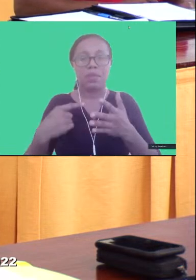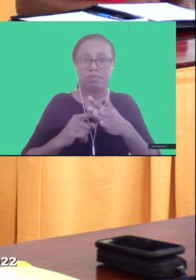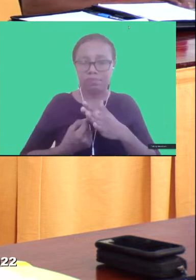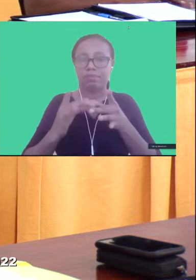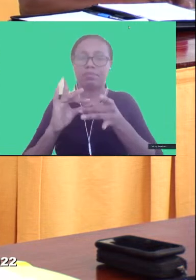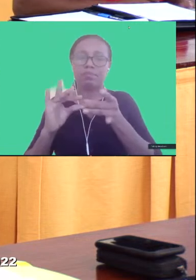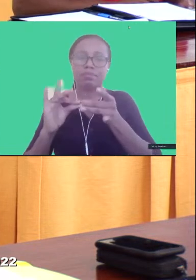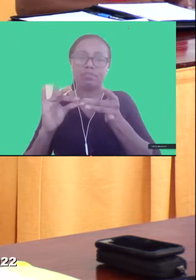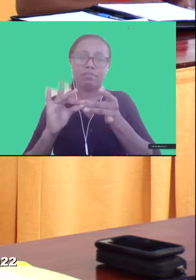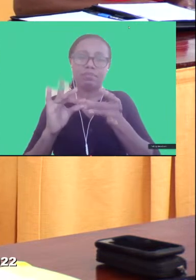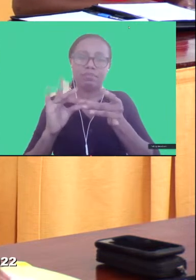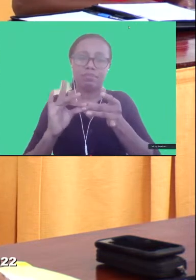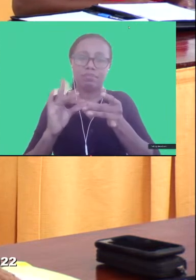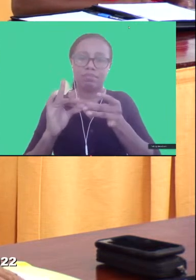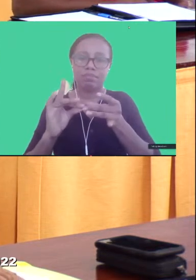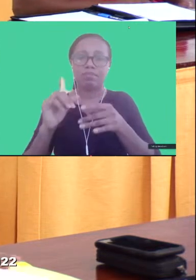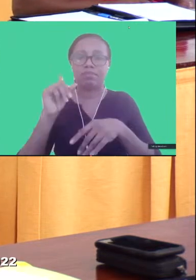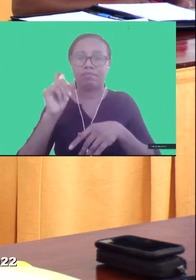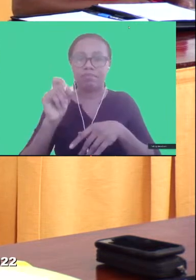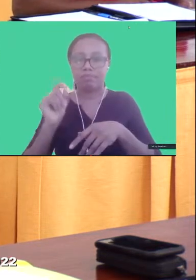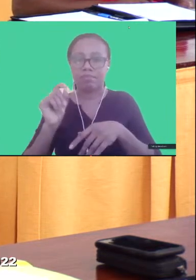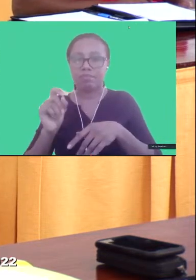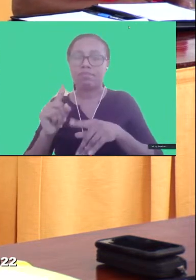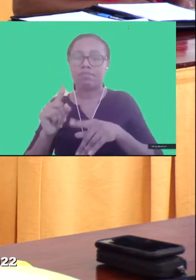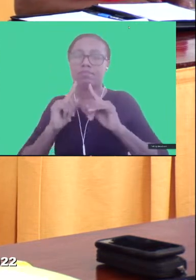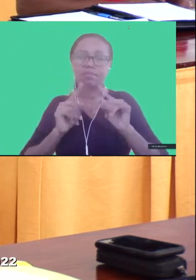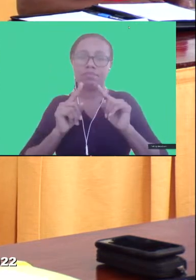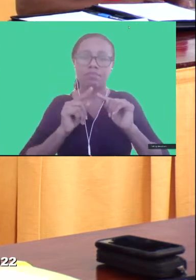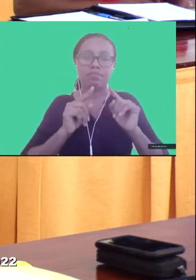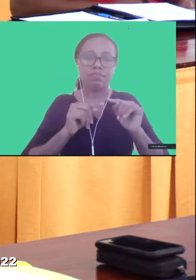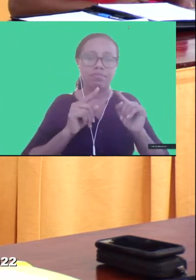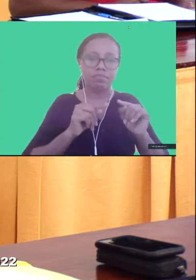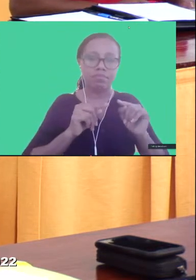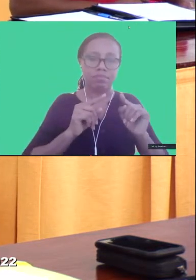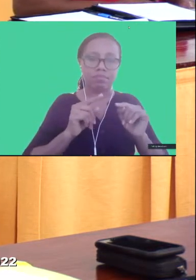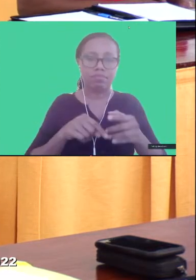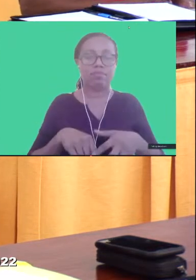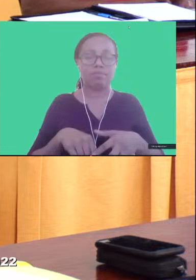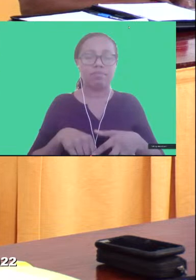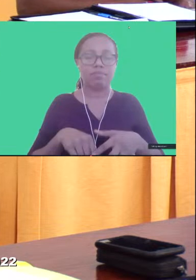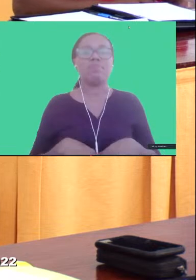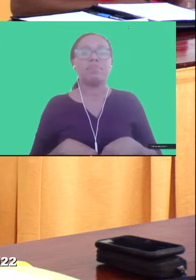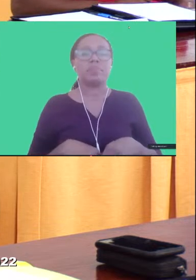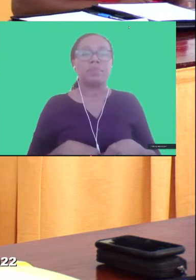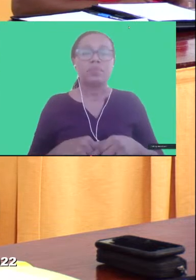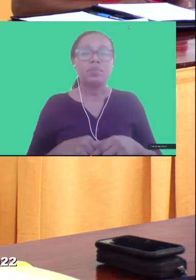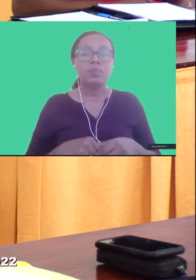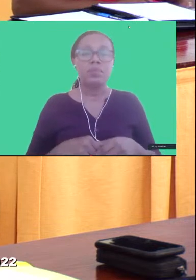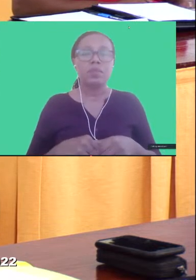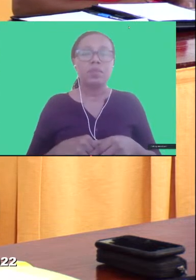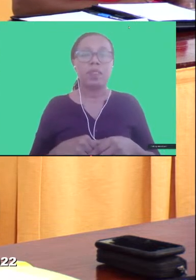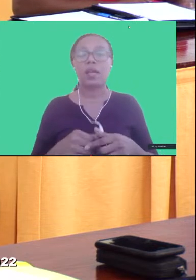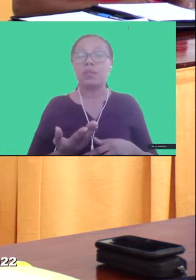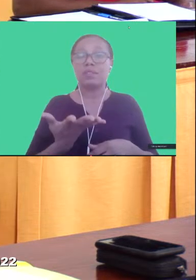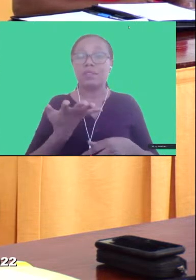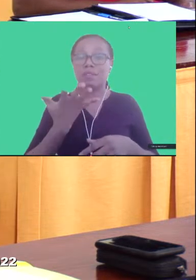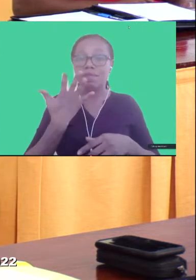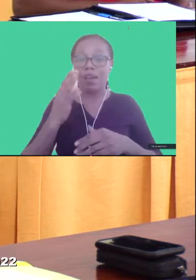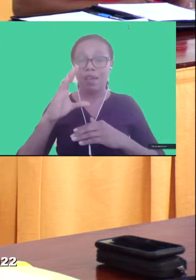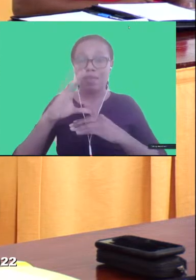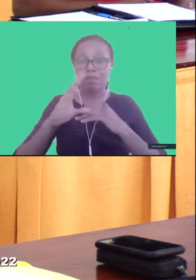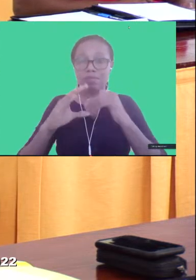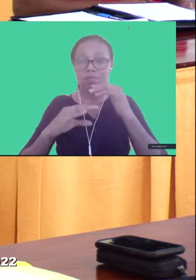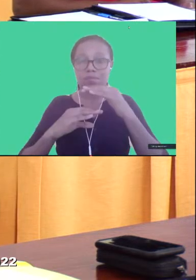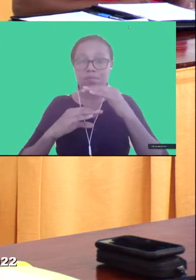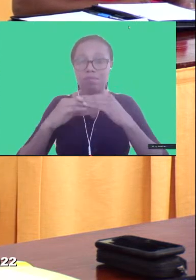not targeted to the accounting heads. The 5 facilities to be constructed really represent a